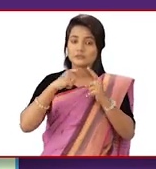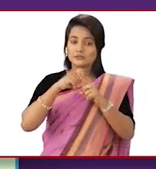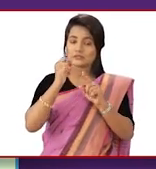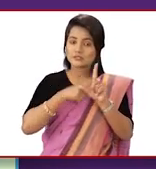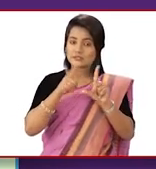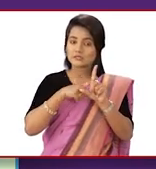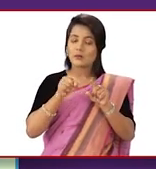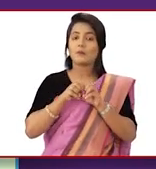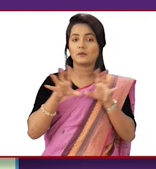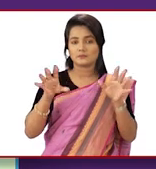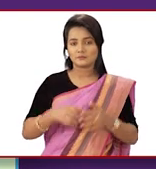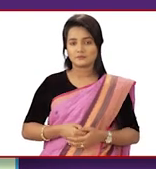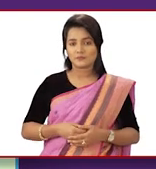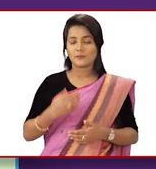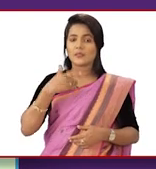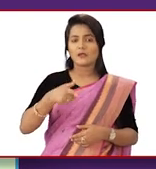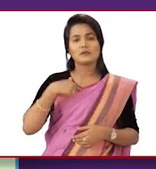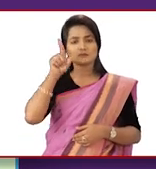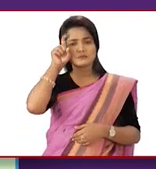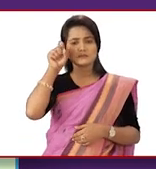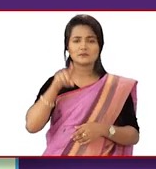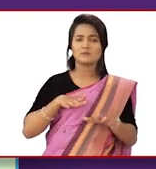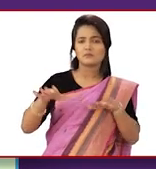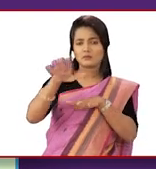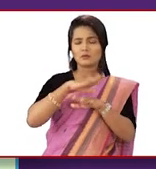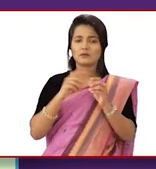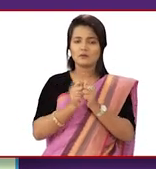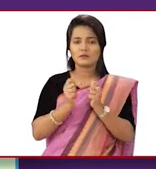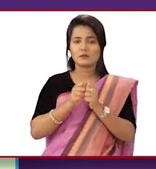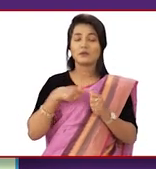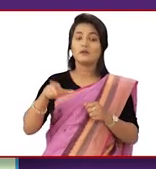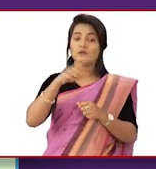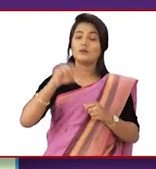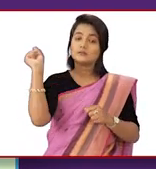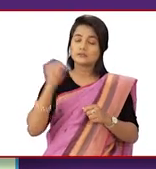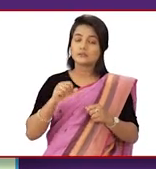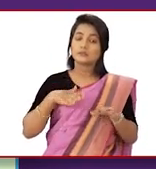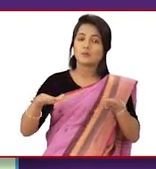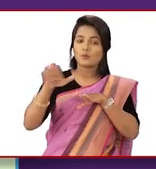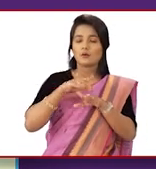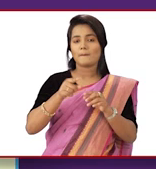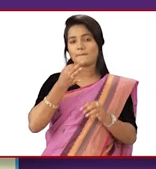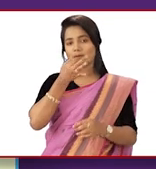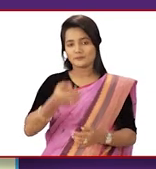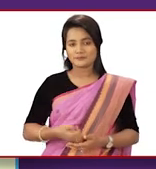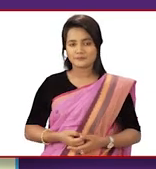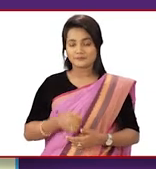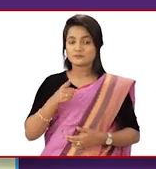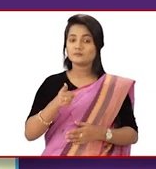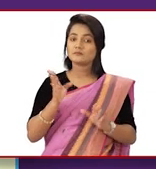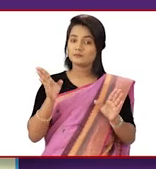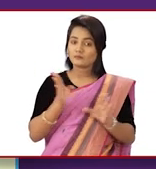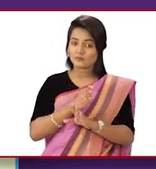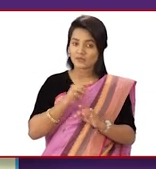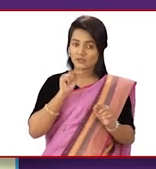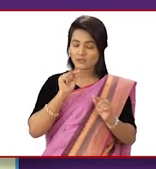you. So that's the way I think the marriage will happen. That's the way we have to navigate through the whole thing. So before